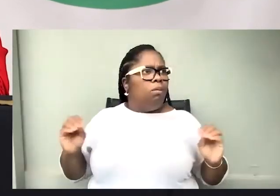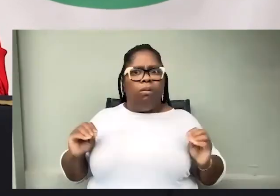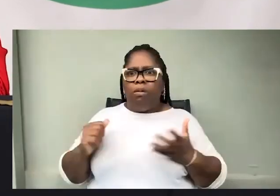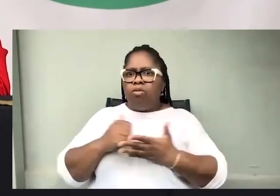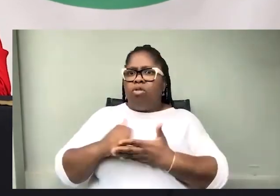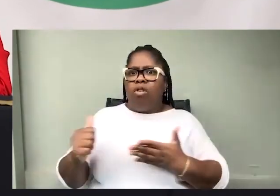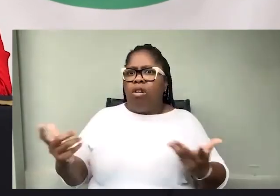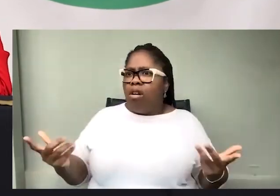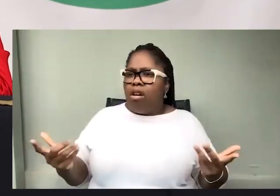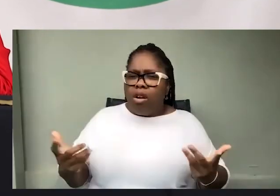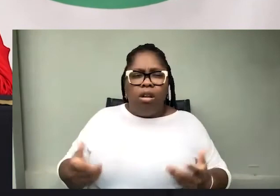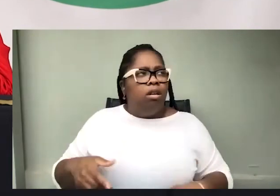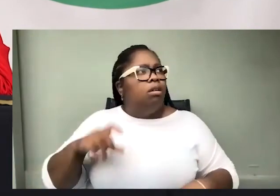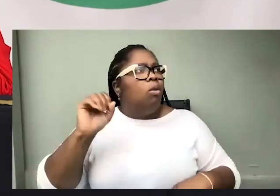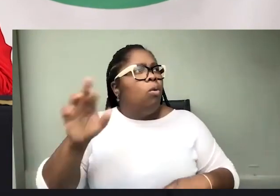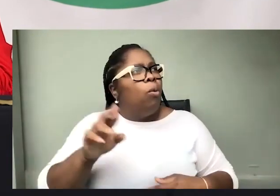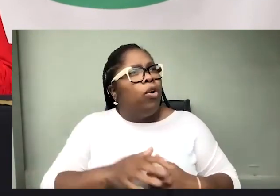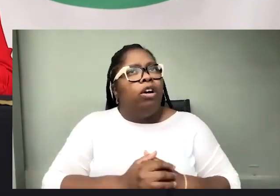card, whether it's